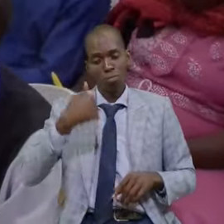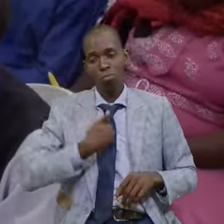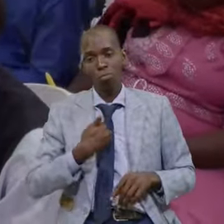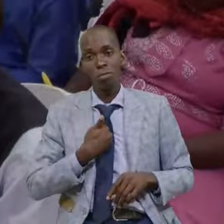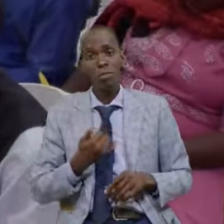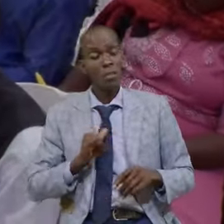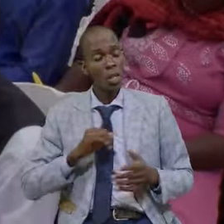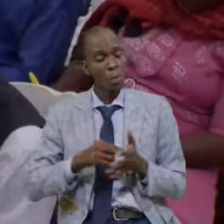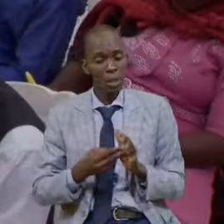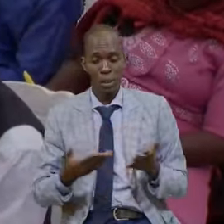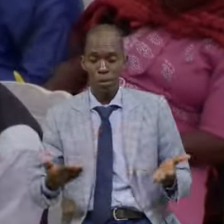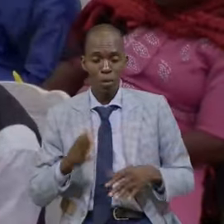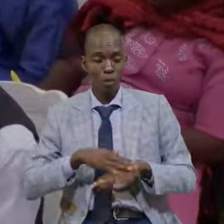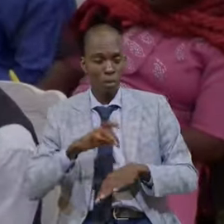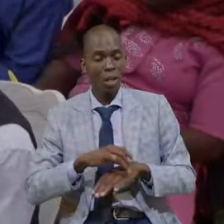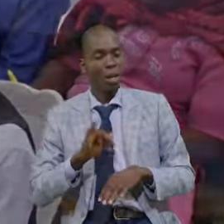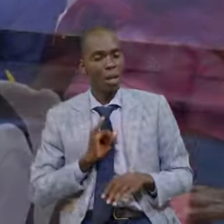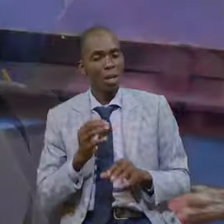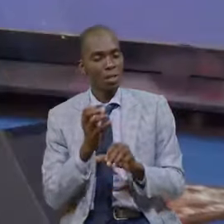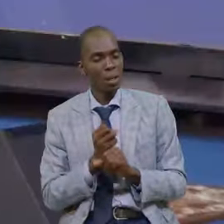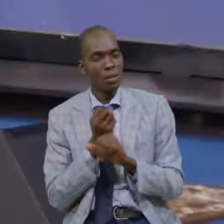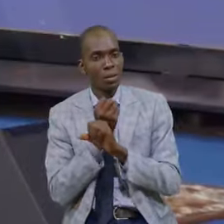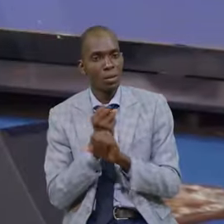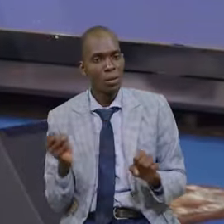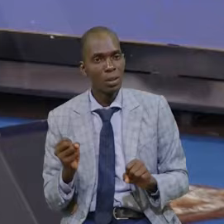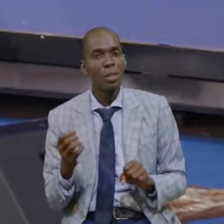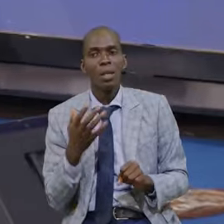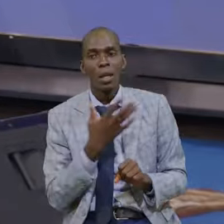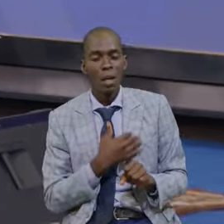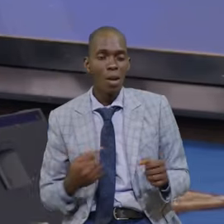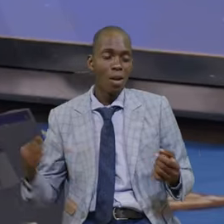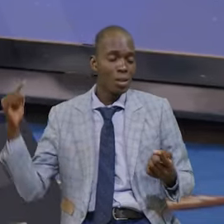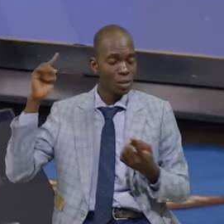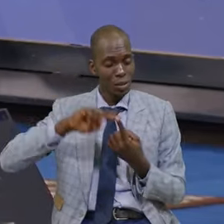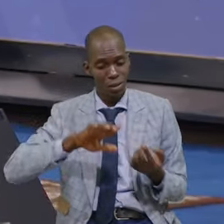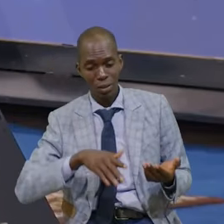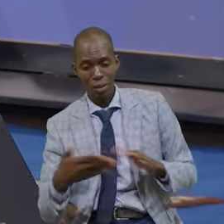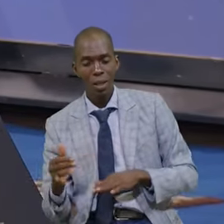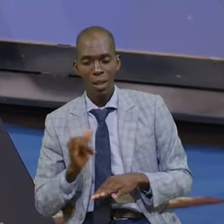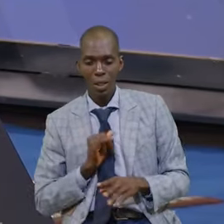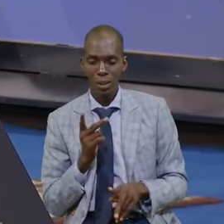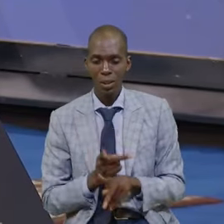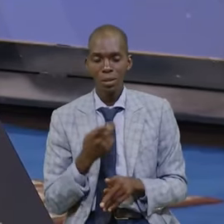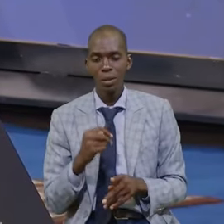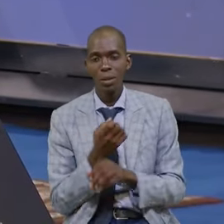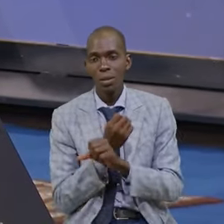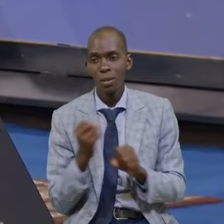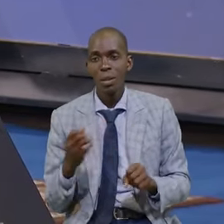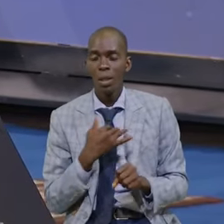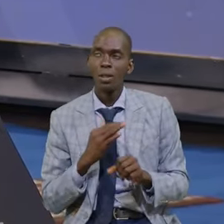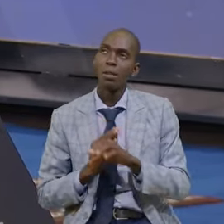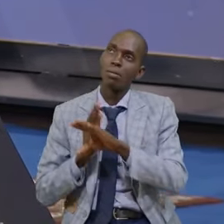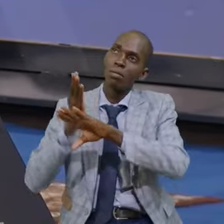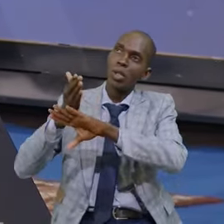earth, I have salvation. And there until death, I have the salvation. And then I cross over, and there's